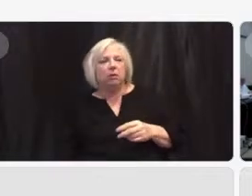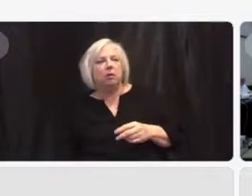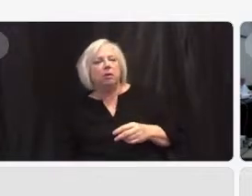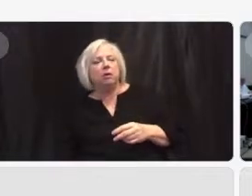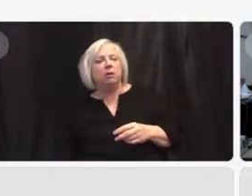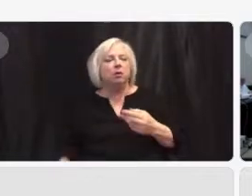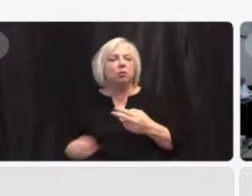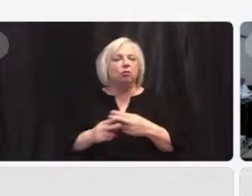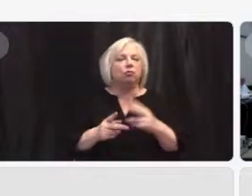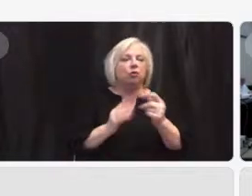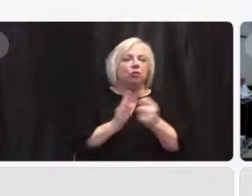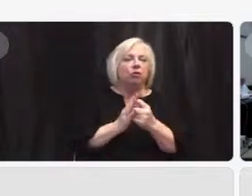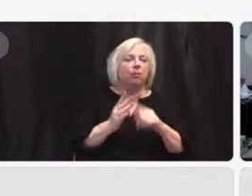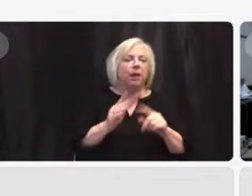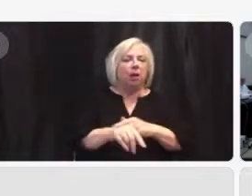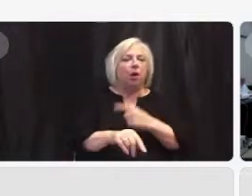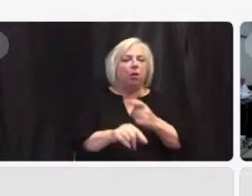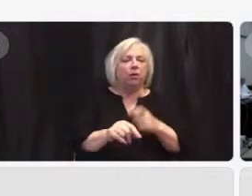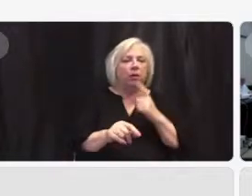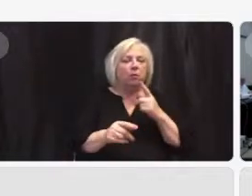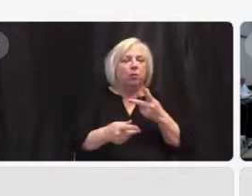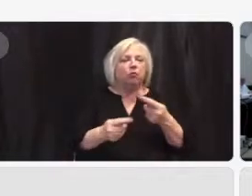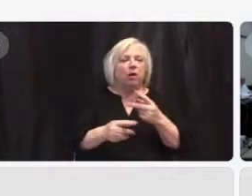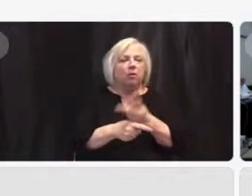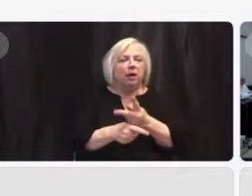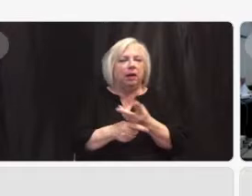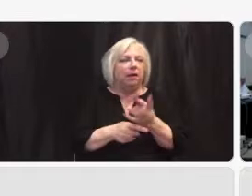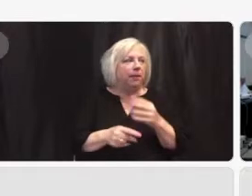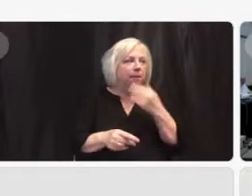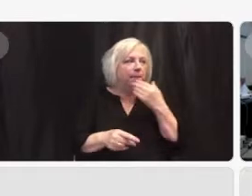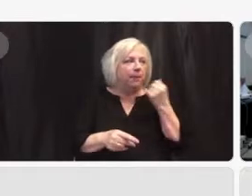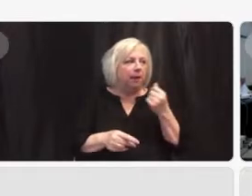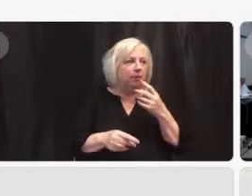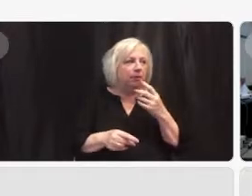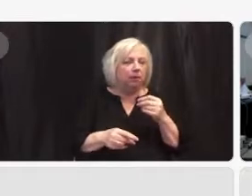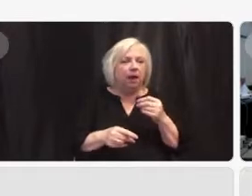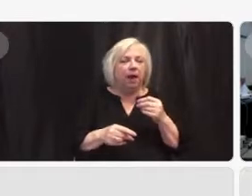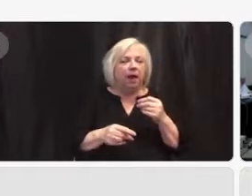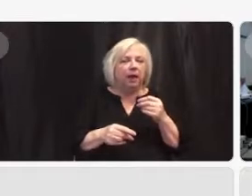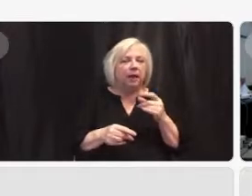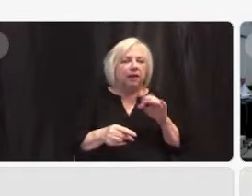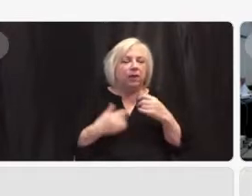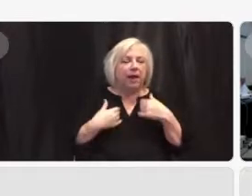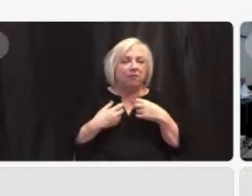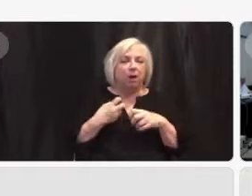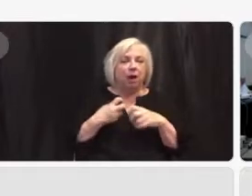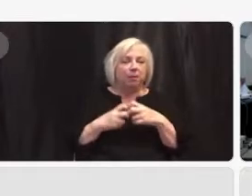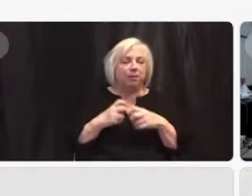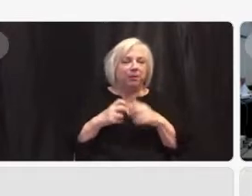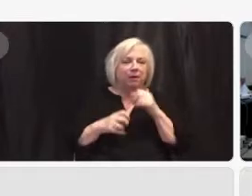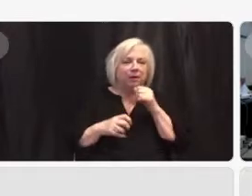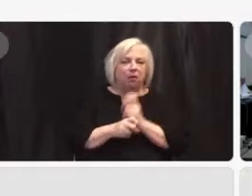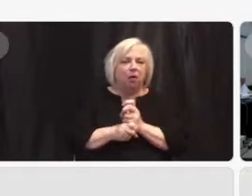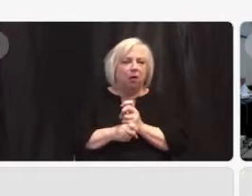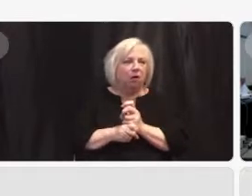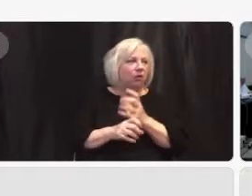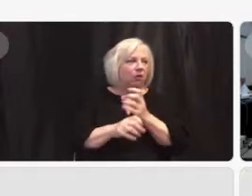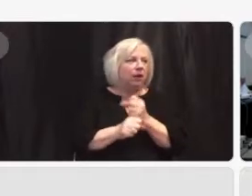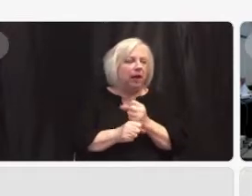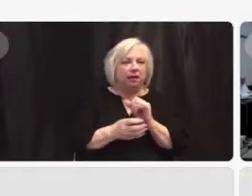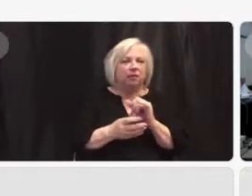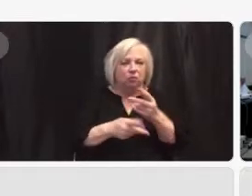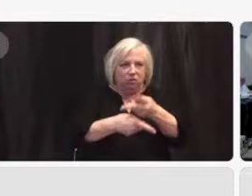we find we're able to care for them better and also enforce rules on them. And if there are problems, it's not hard to get those